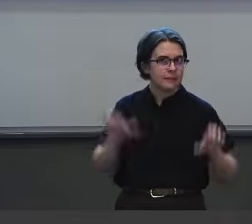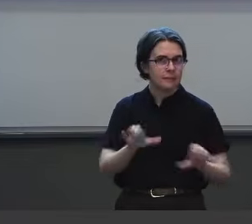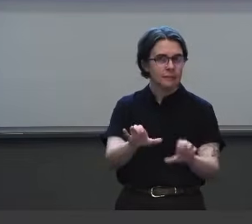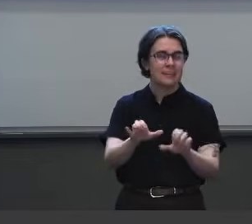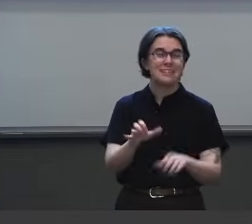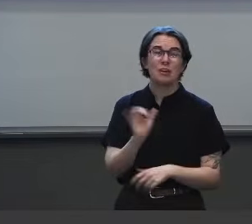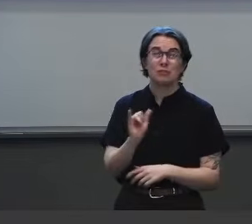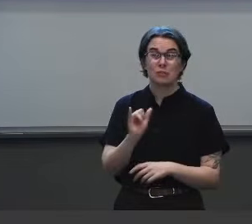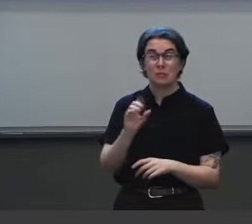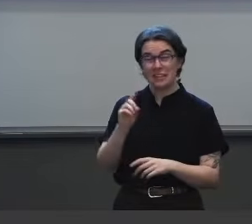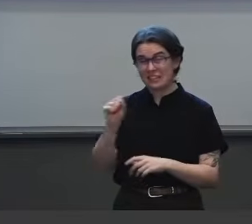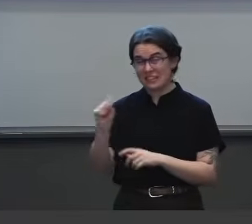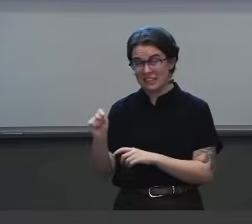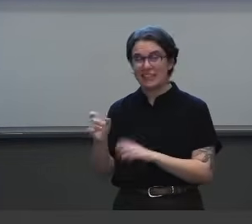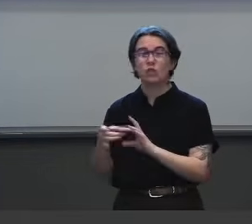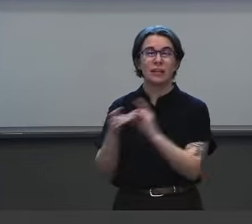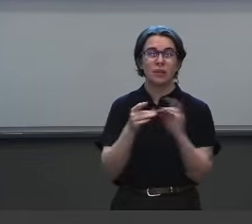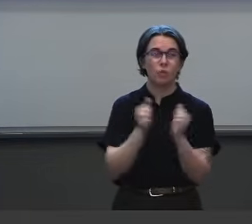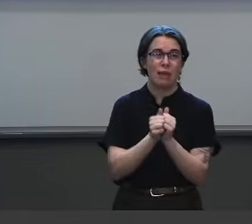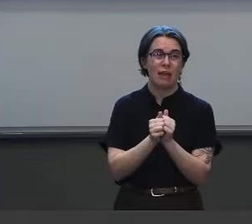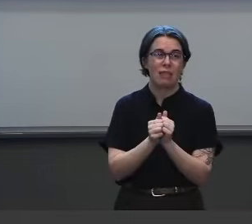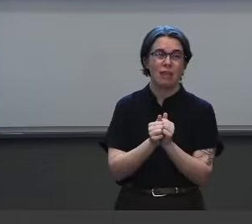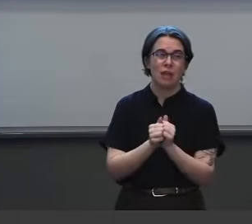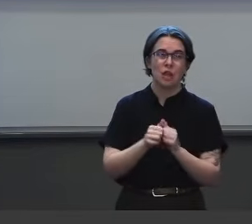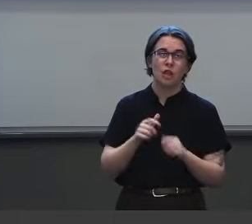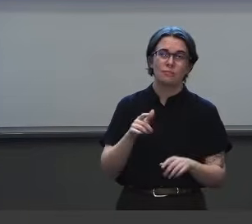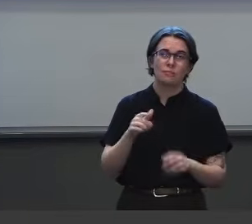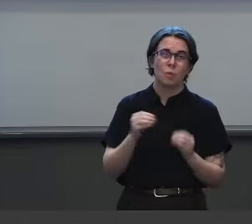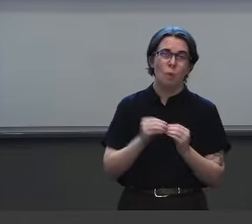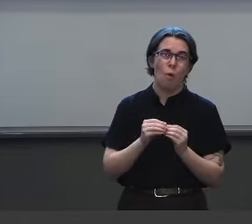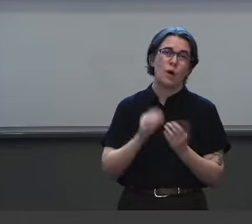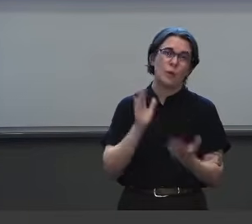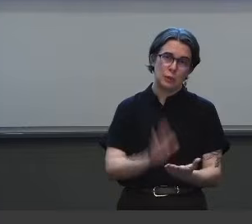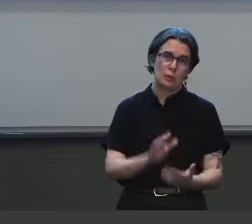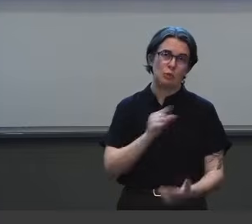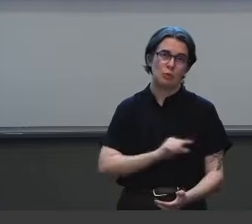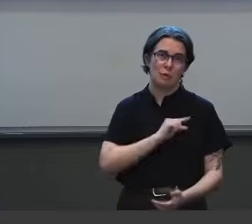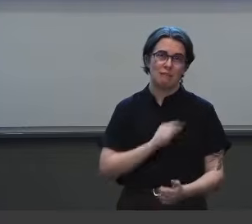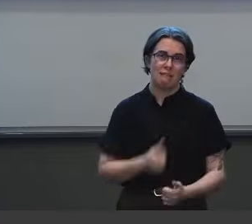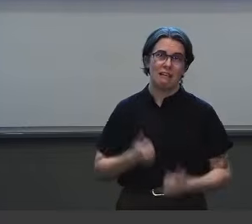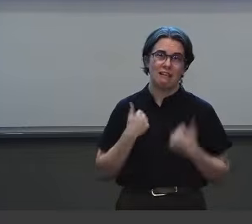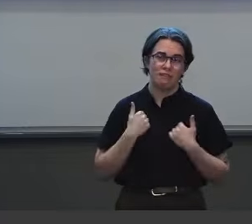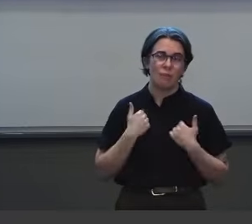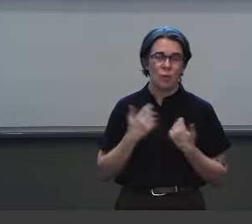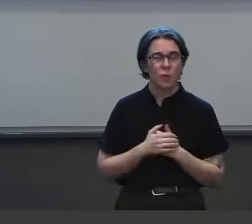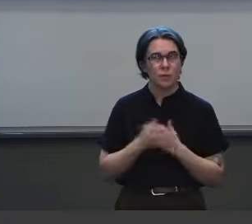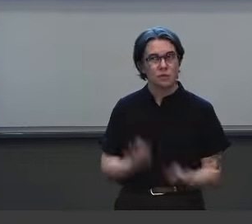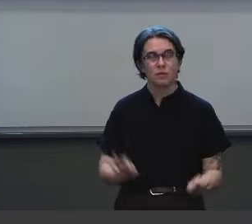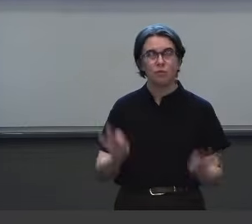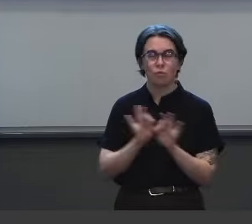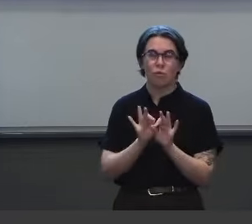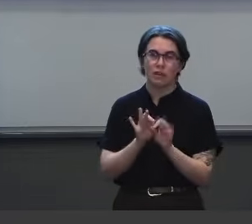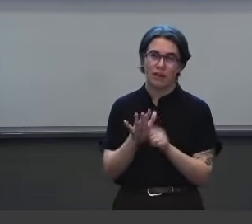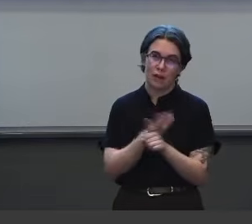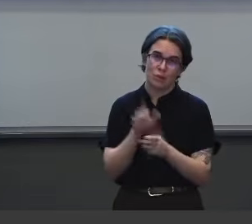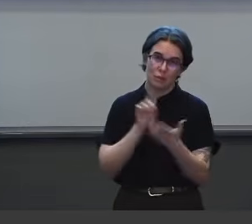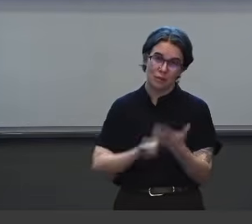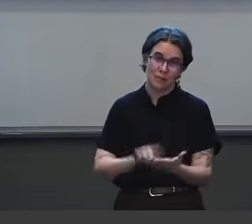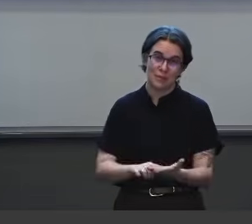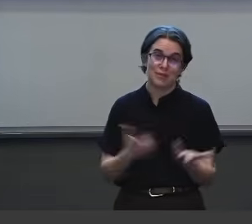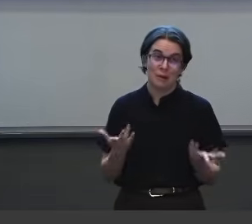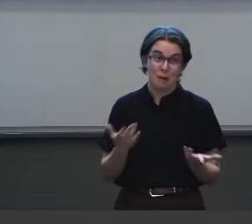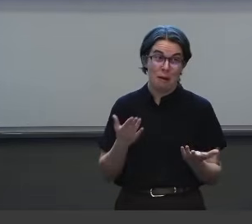lower quality of life in adult samples. So this is a really important area, and I'm so happy that we're coming